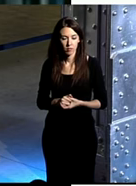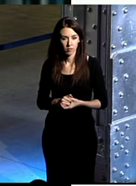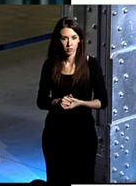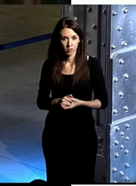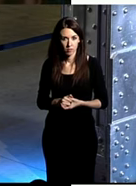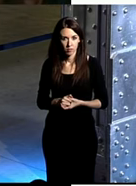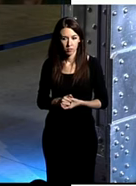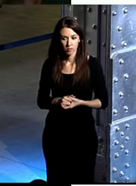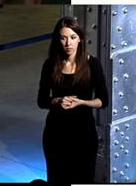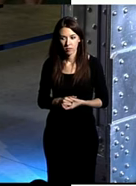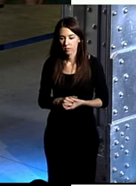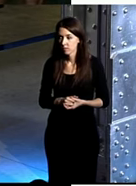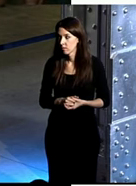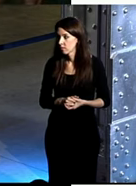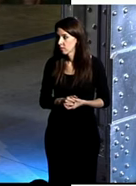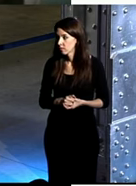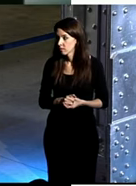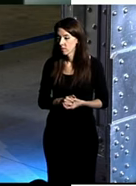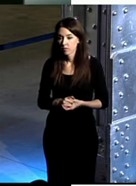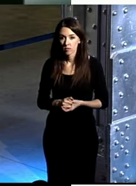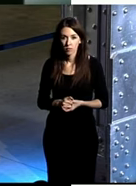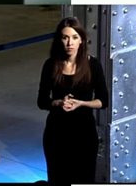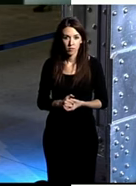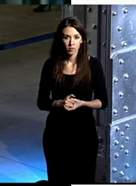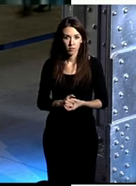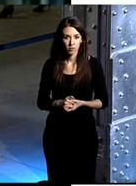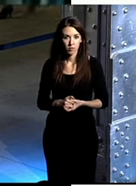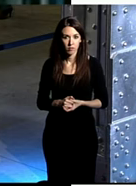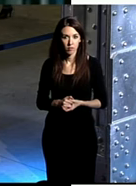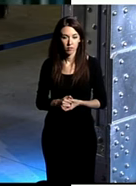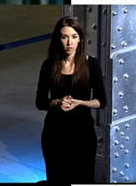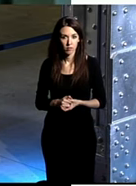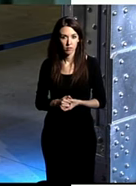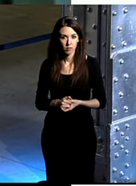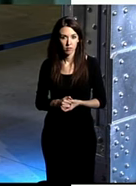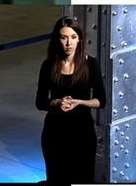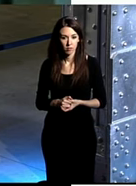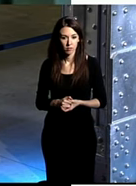I have never known love. Maybe we should write a song together. I can sing. You could sing?